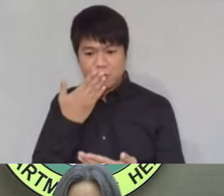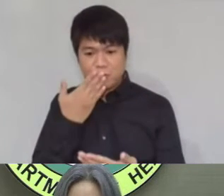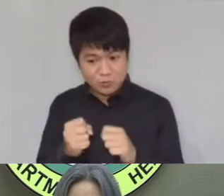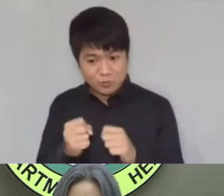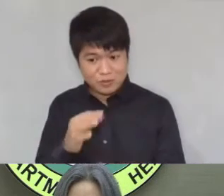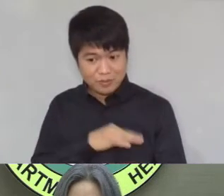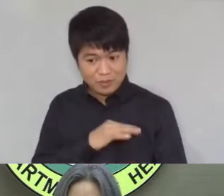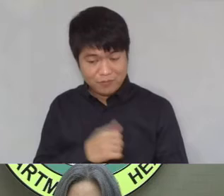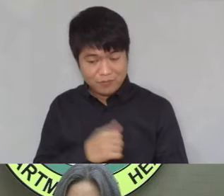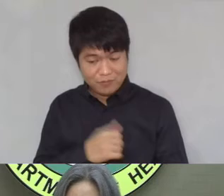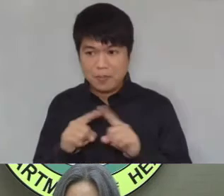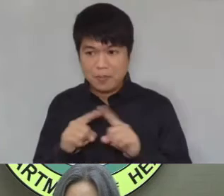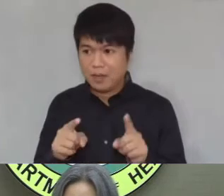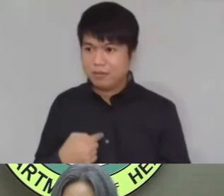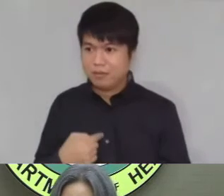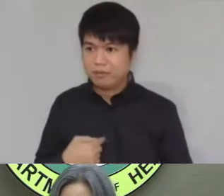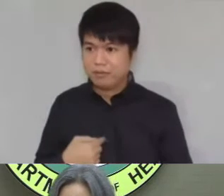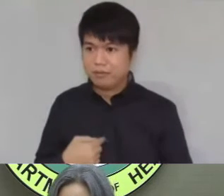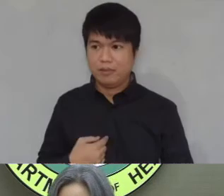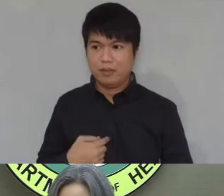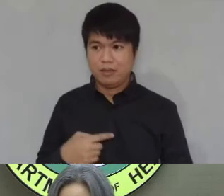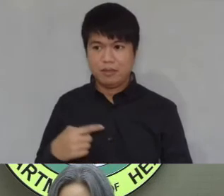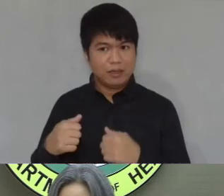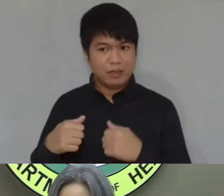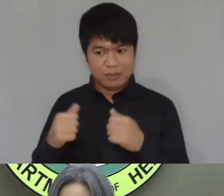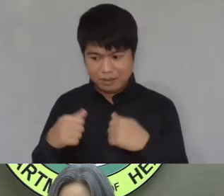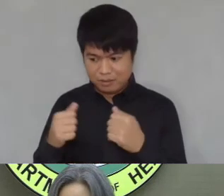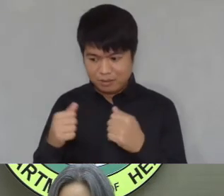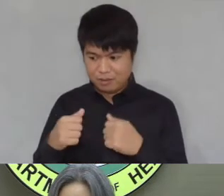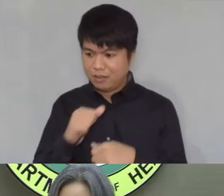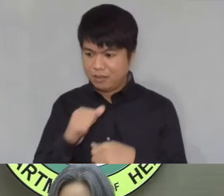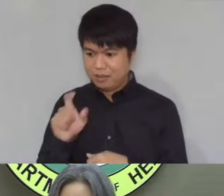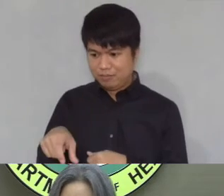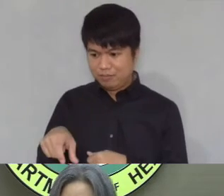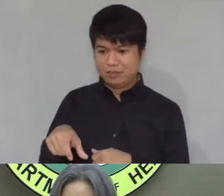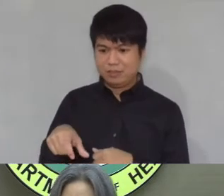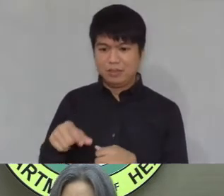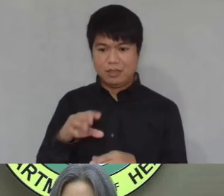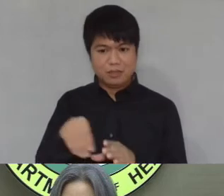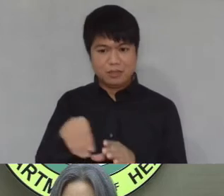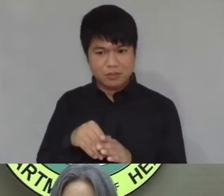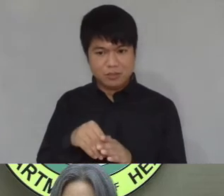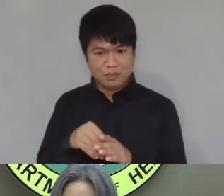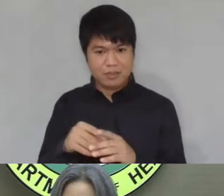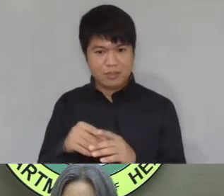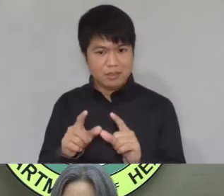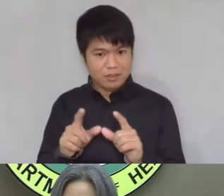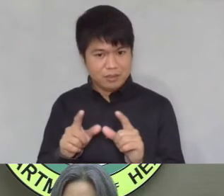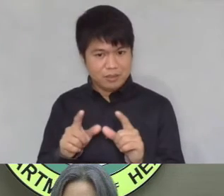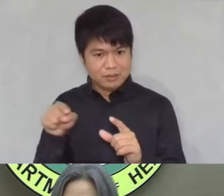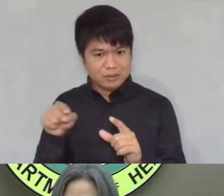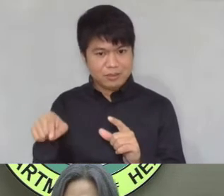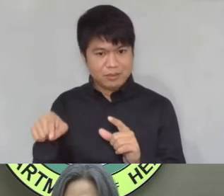but I will agree that there is no need for additional accreditation process. But when we say